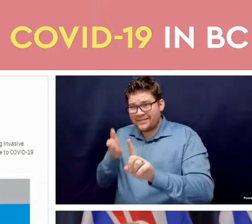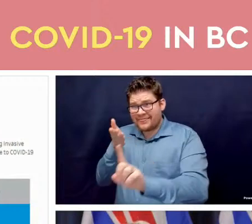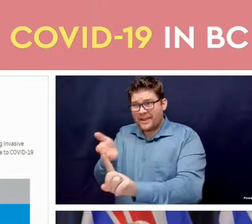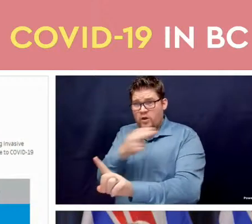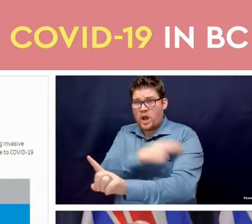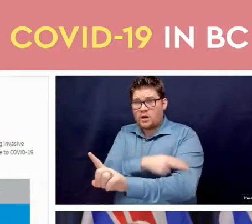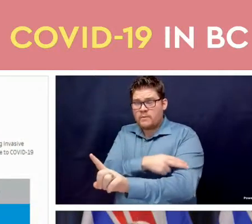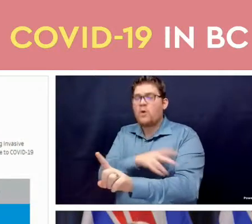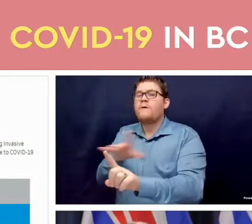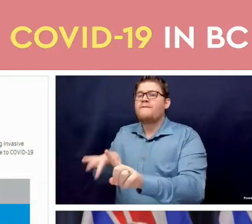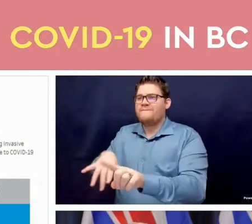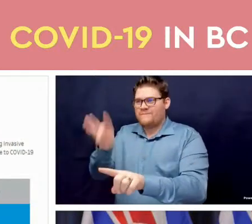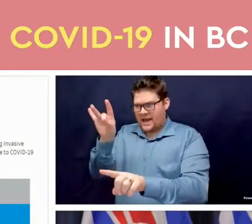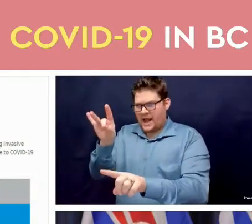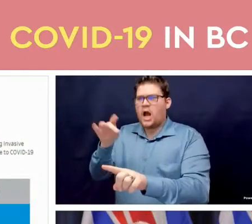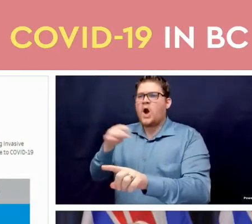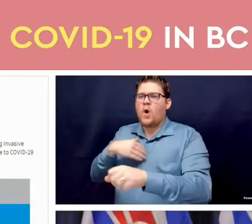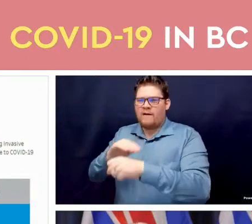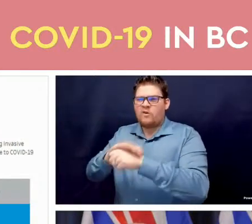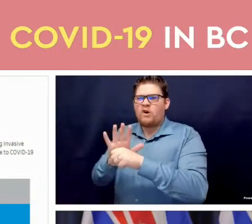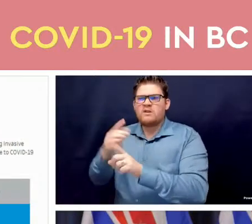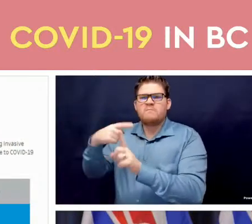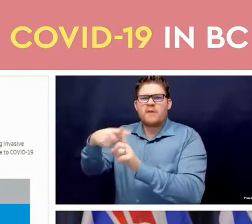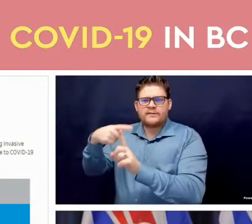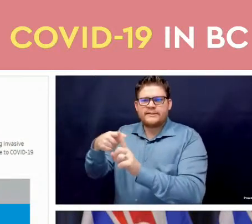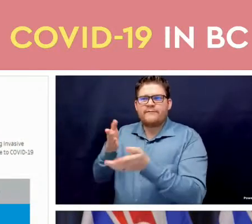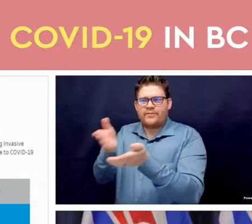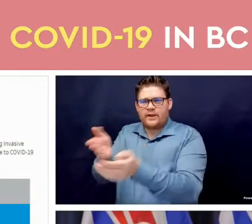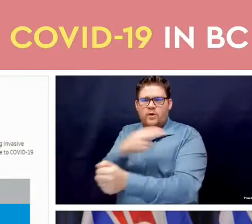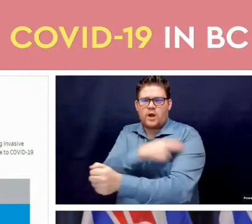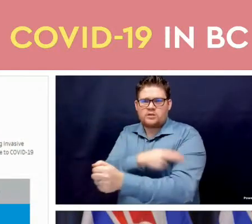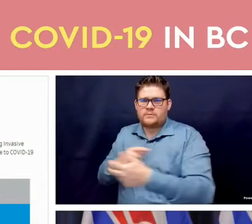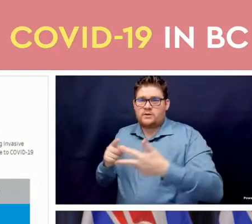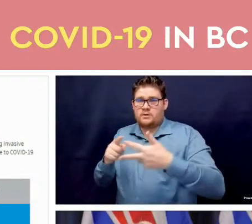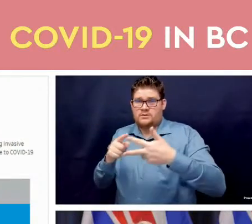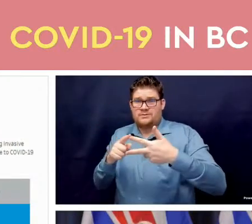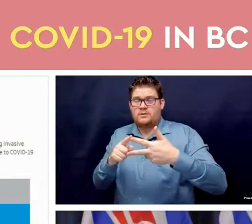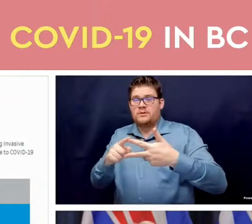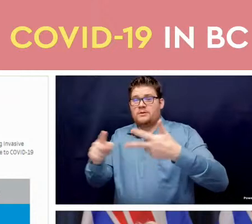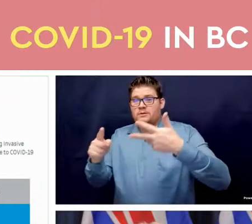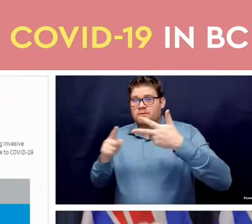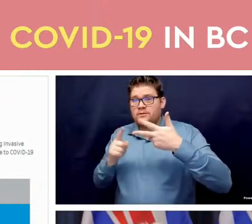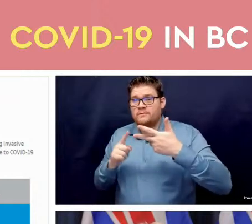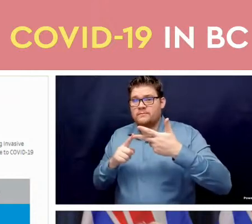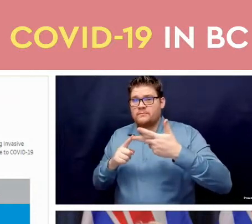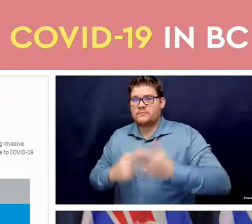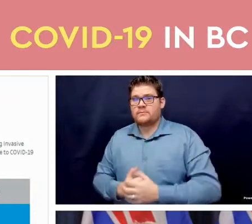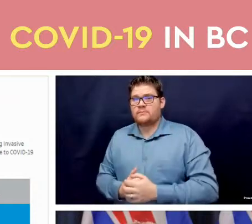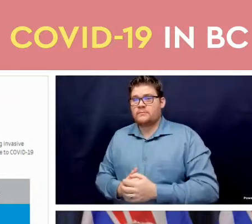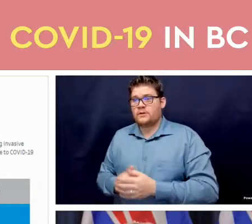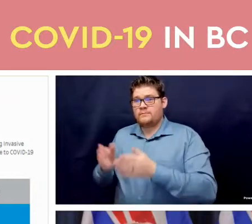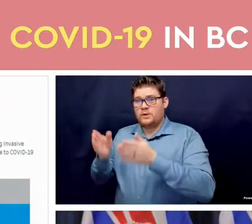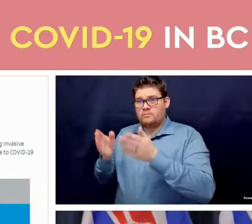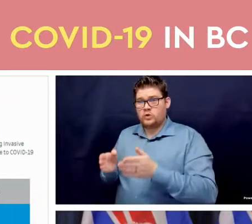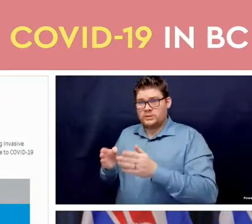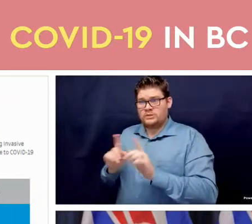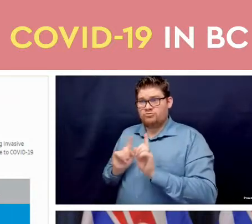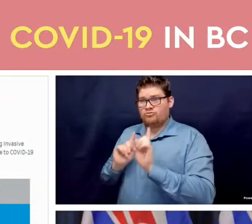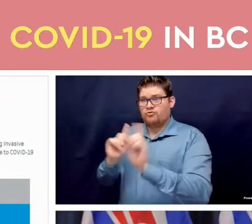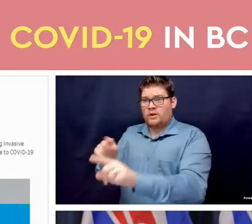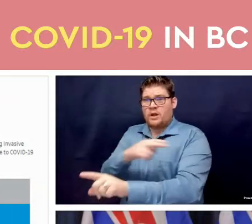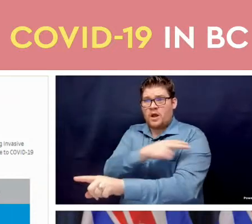the impact of COVID, either directly or indirectly from exacerbation of other illness, but they're being found